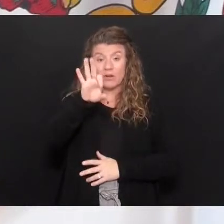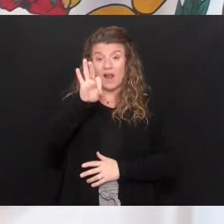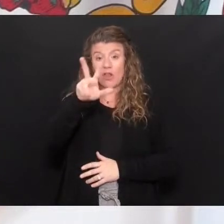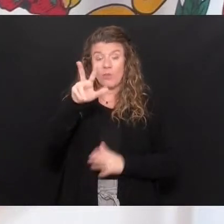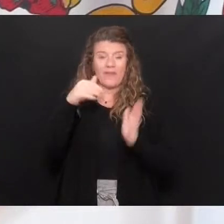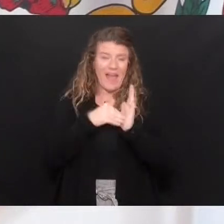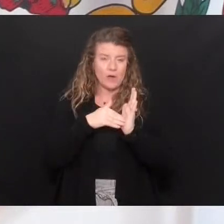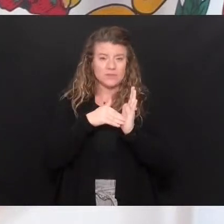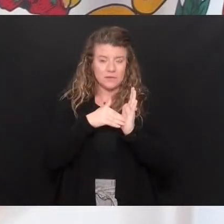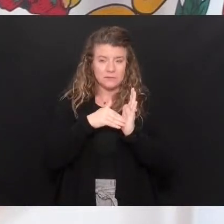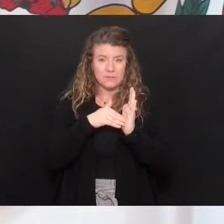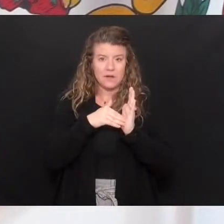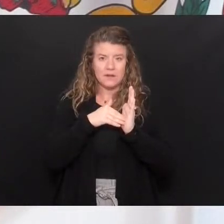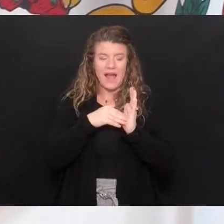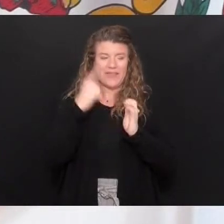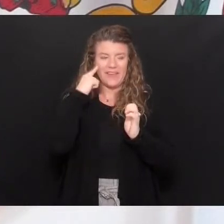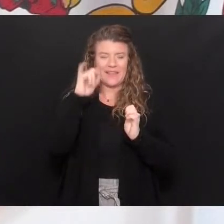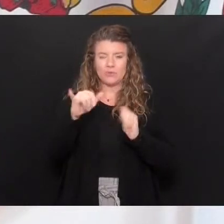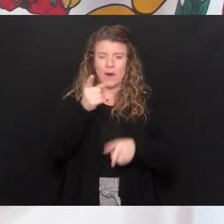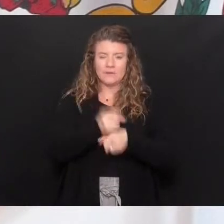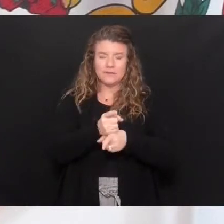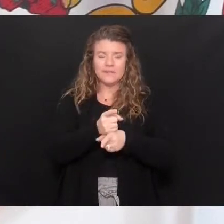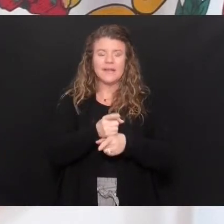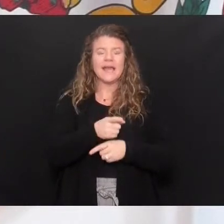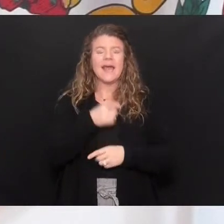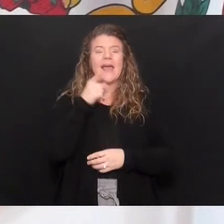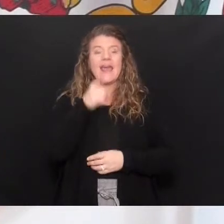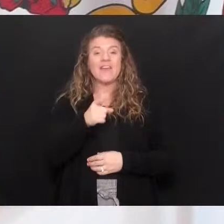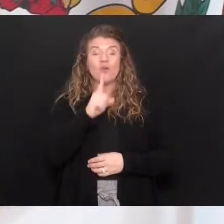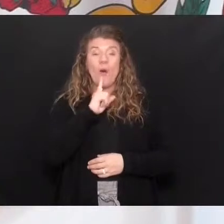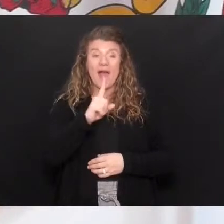1,793,000, I think that's the right number. And if you're at